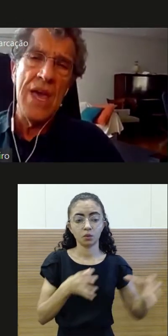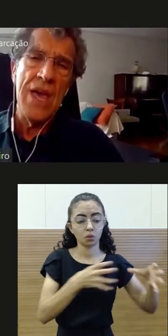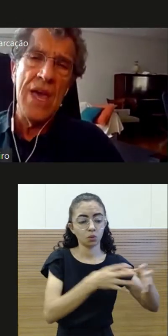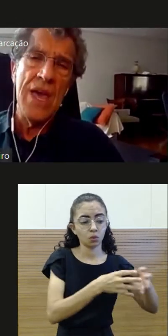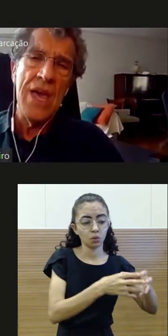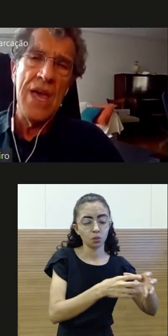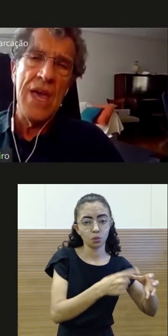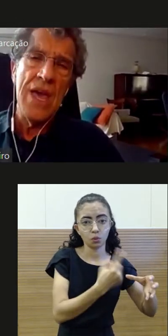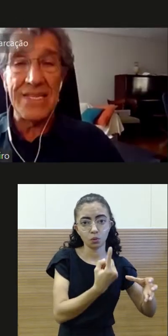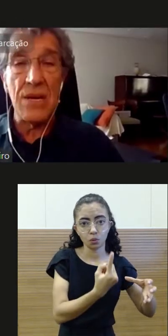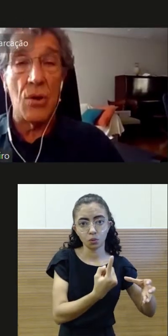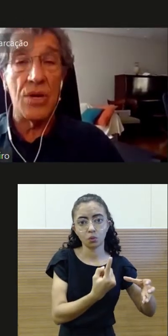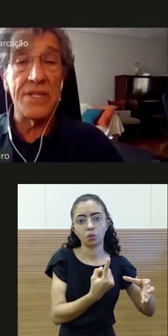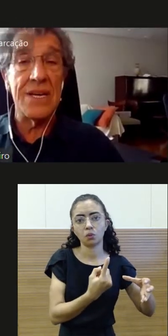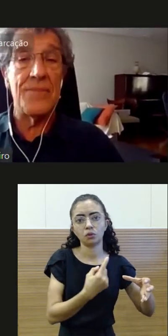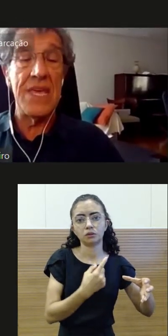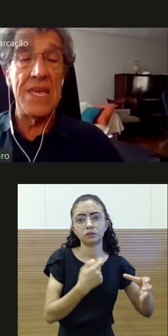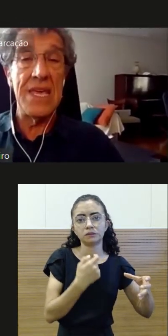will not consume